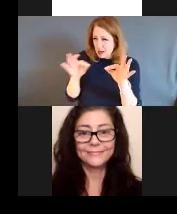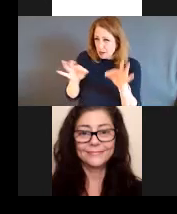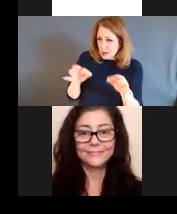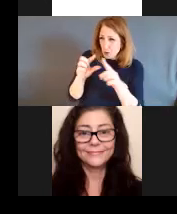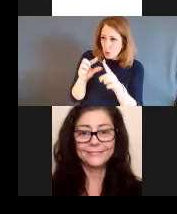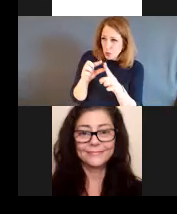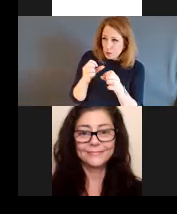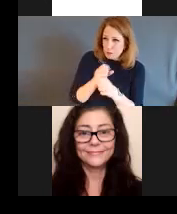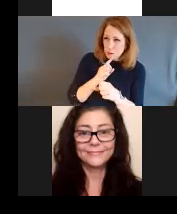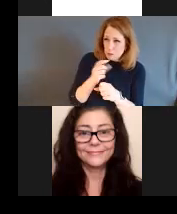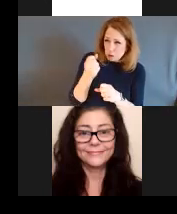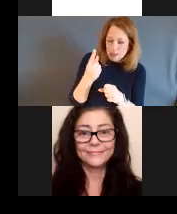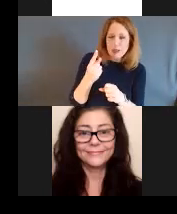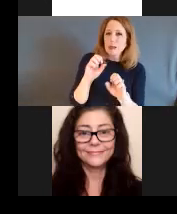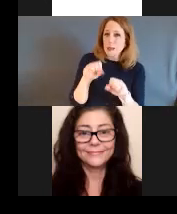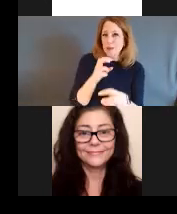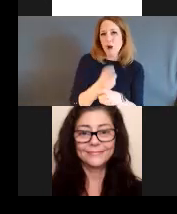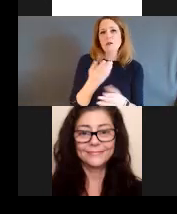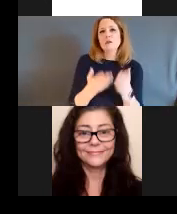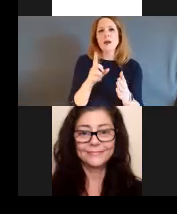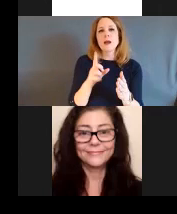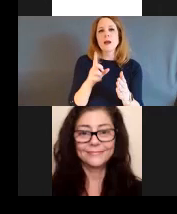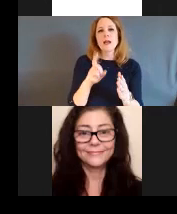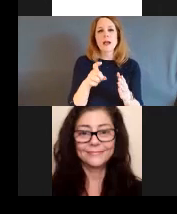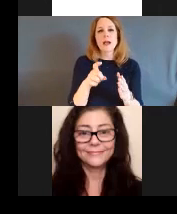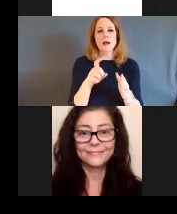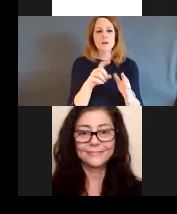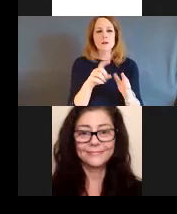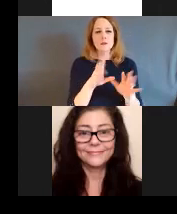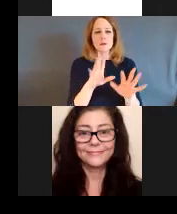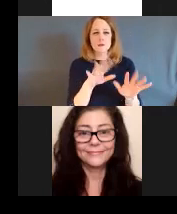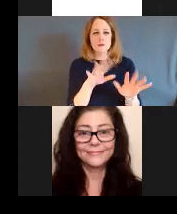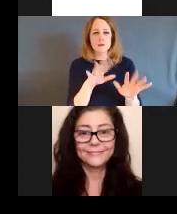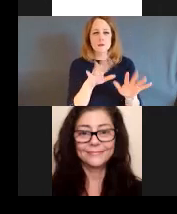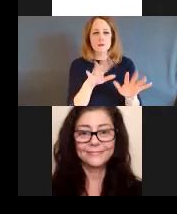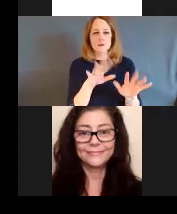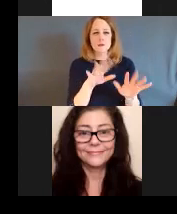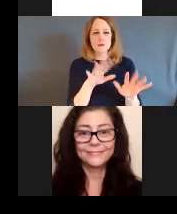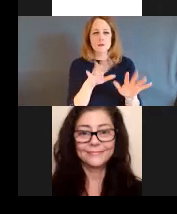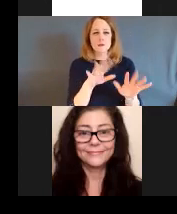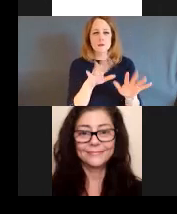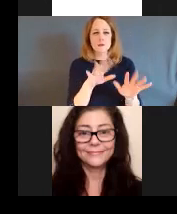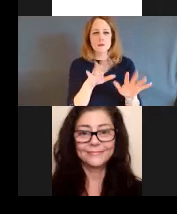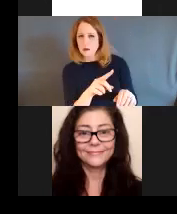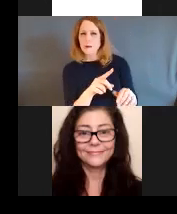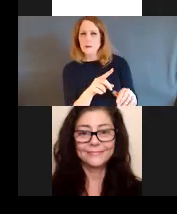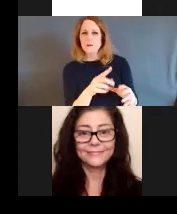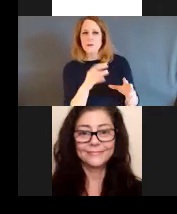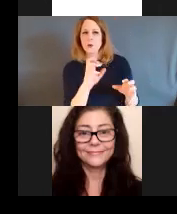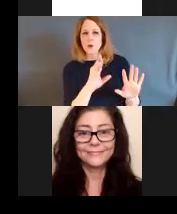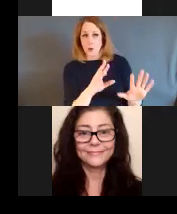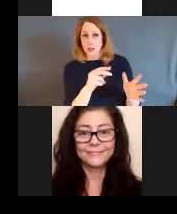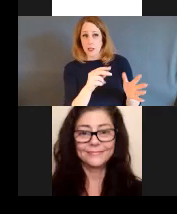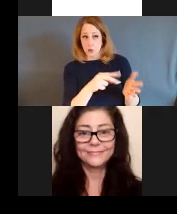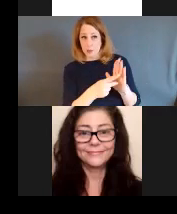understand. So you may have to ask some questions and paraphrase some of what they've told you so that you're understanding it well. You don't have to